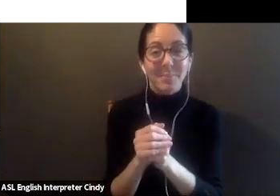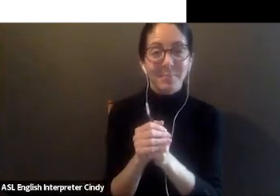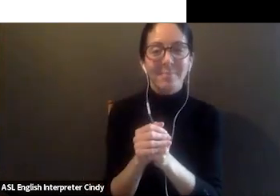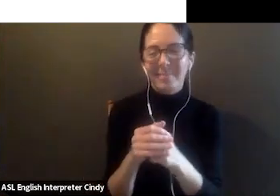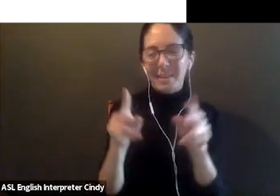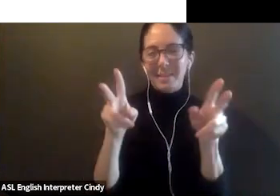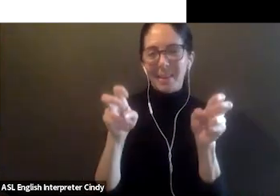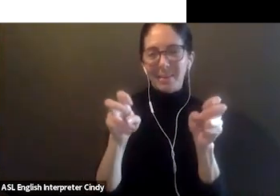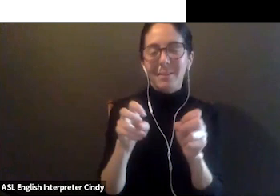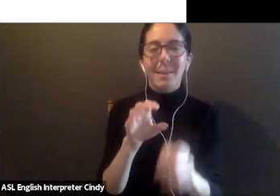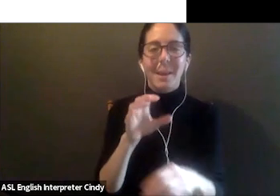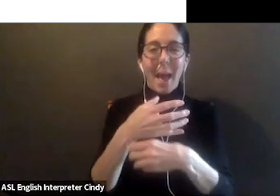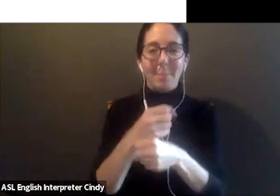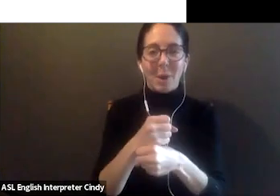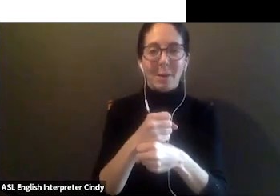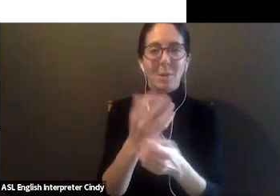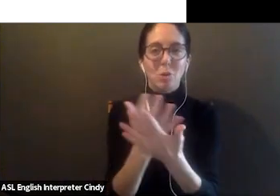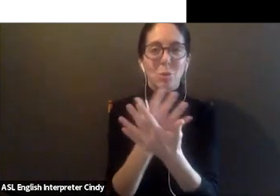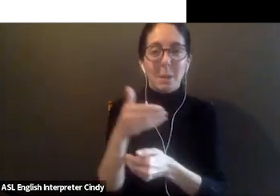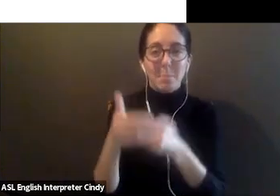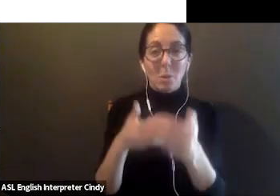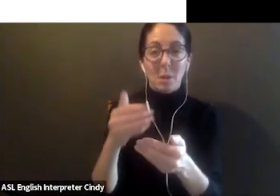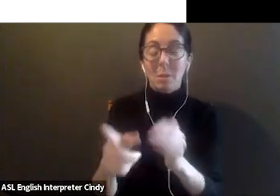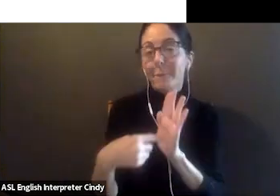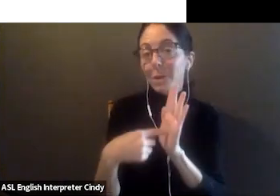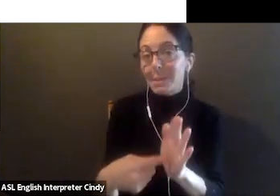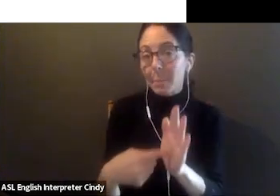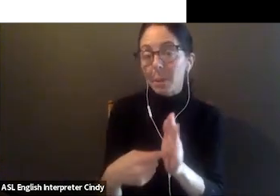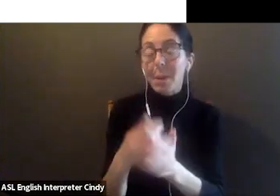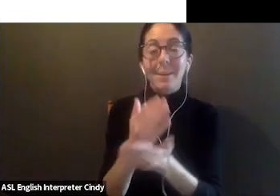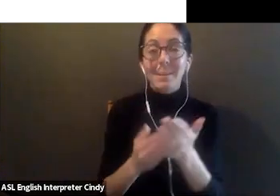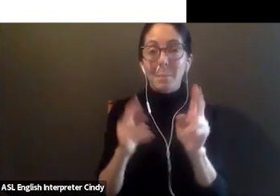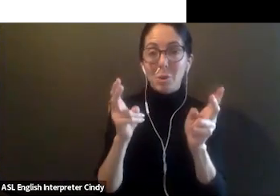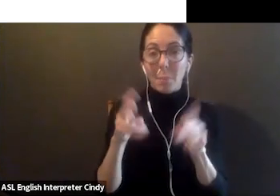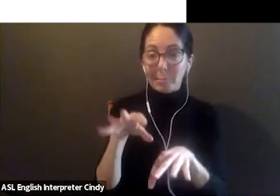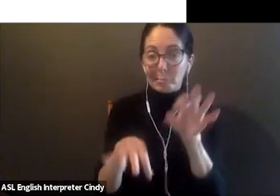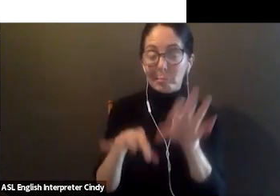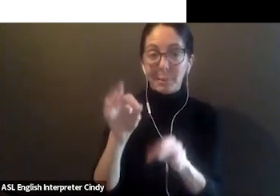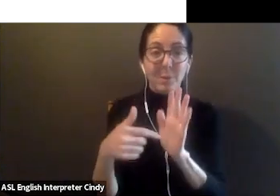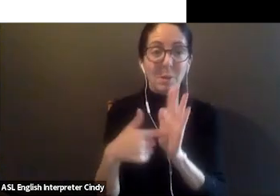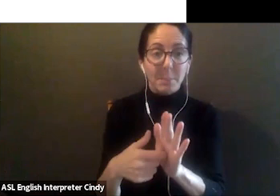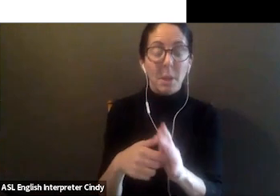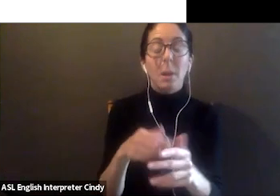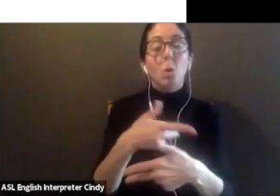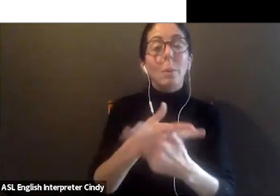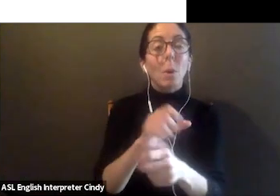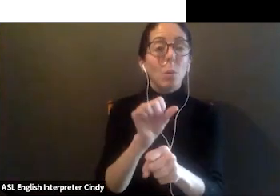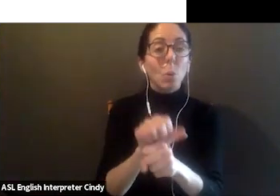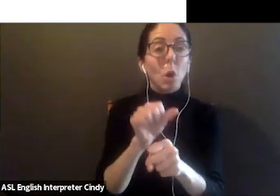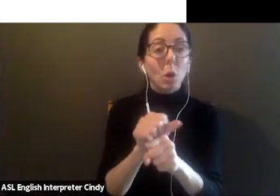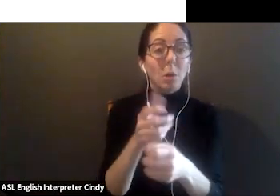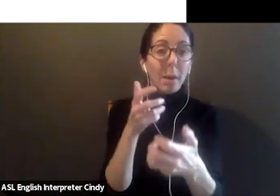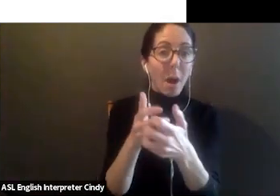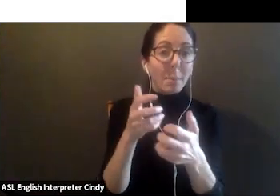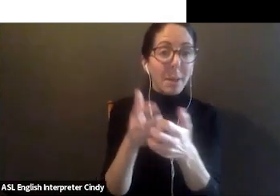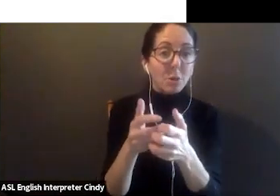abstract screening process. So some of these topics seen during screening were how is remote work as an